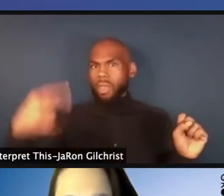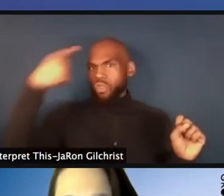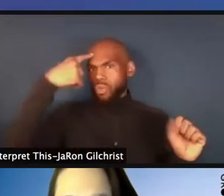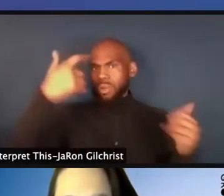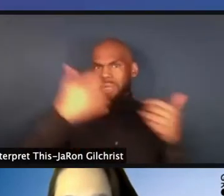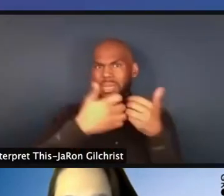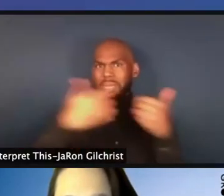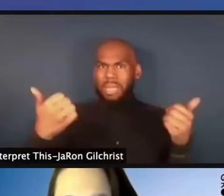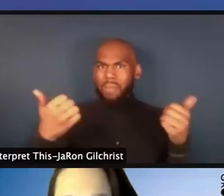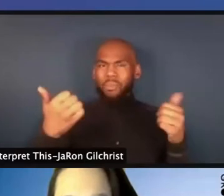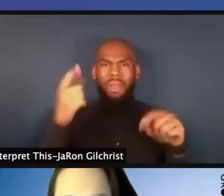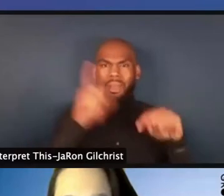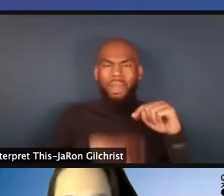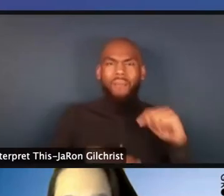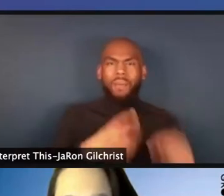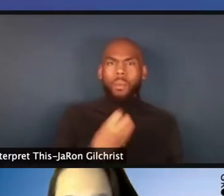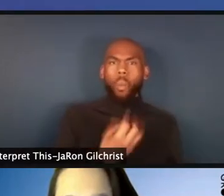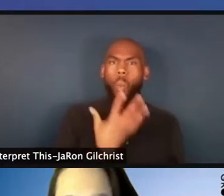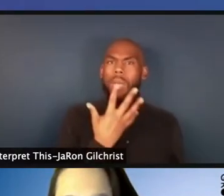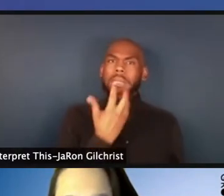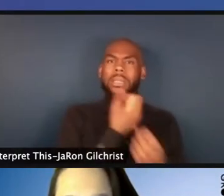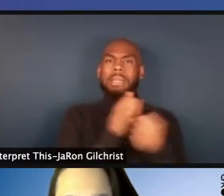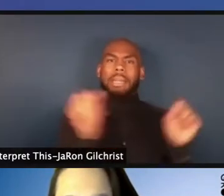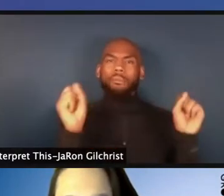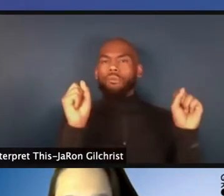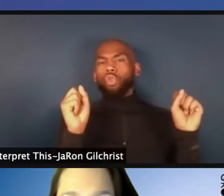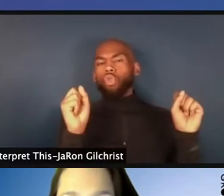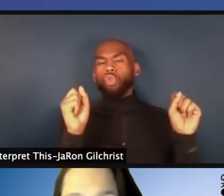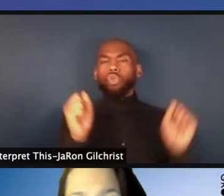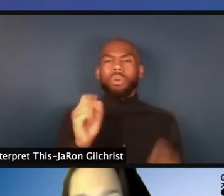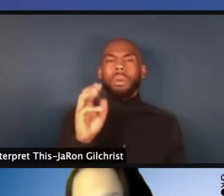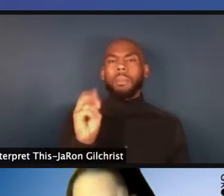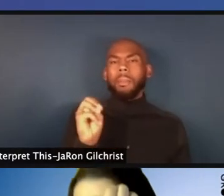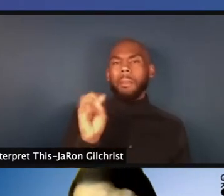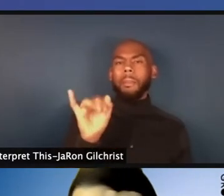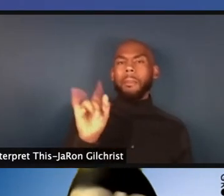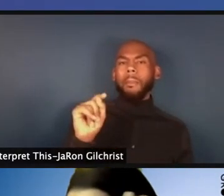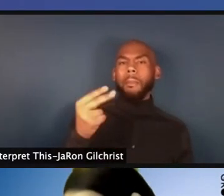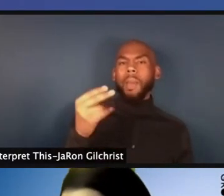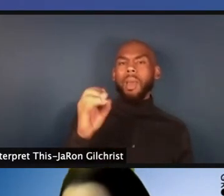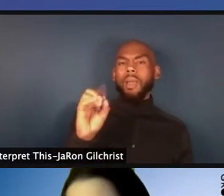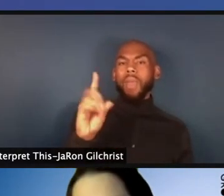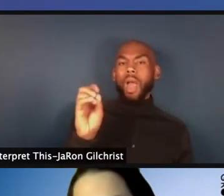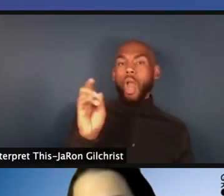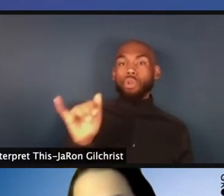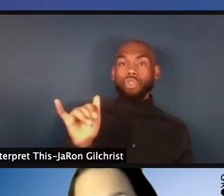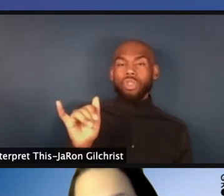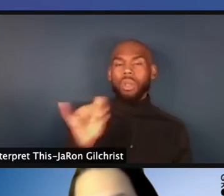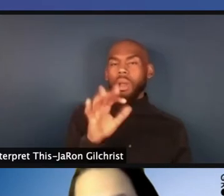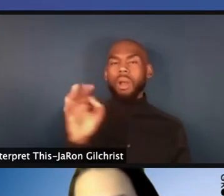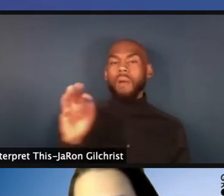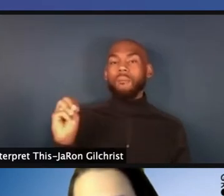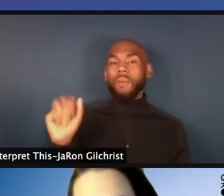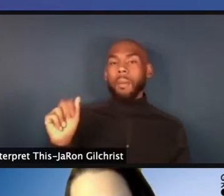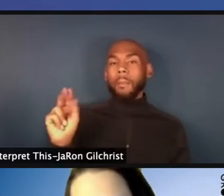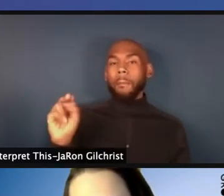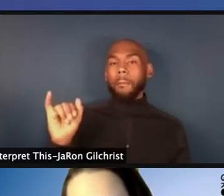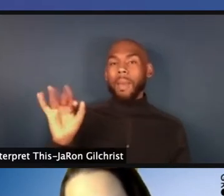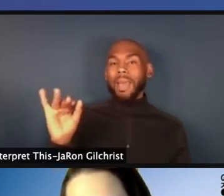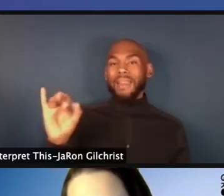of white saviorism and the kind of mythology of manifest destiny, the mythology of